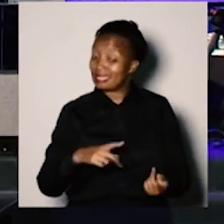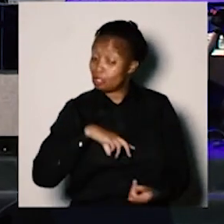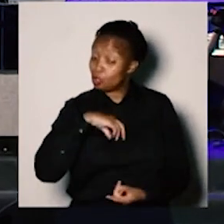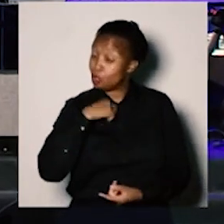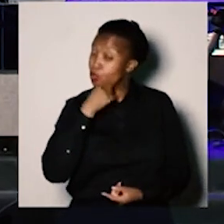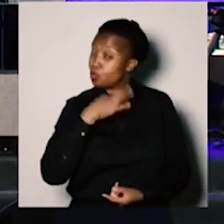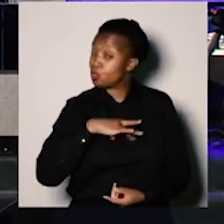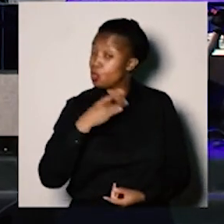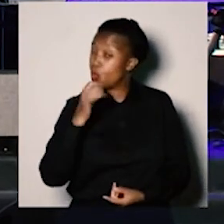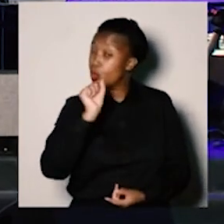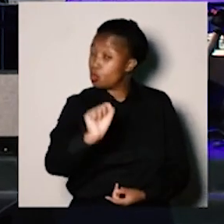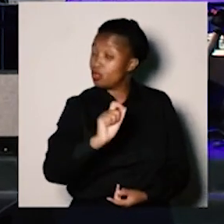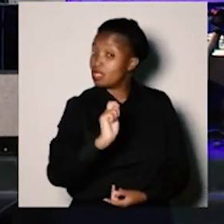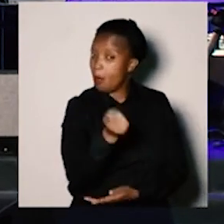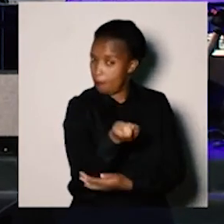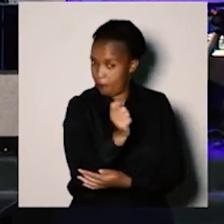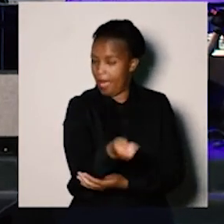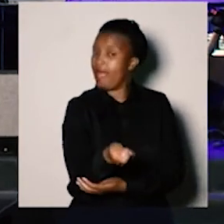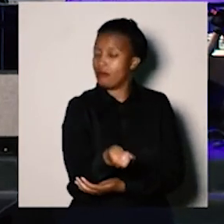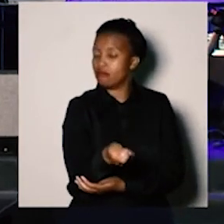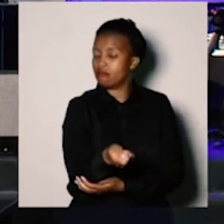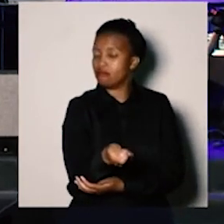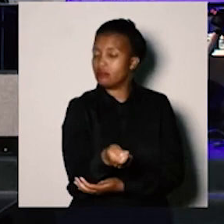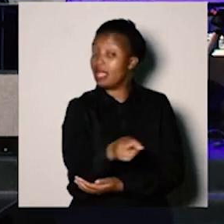day they die,